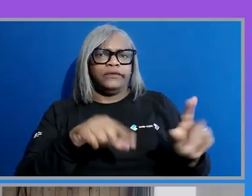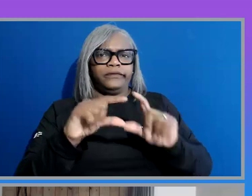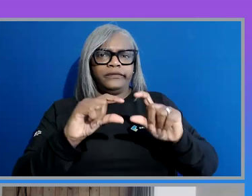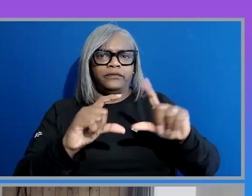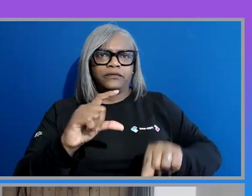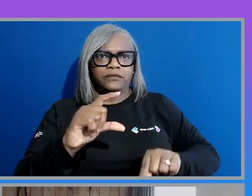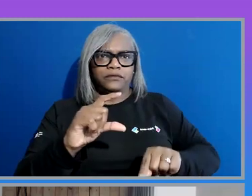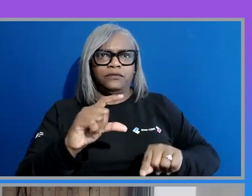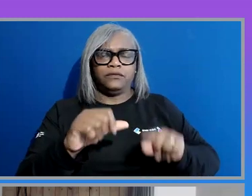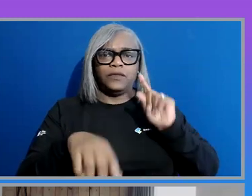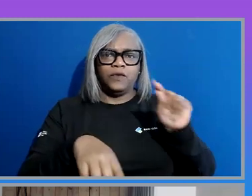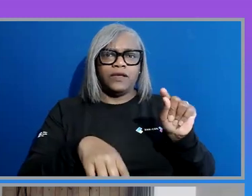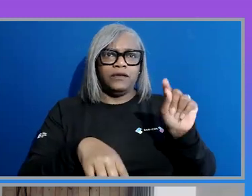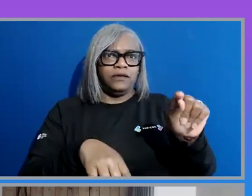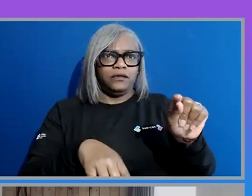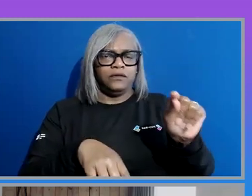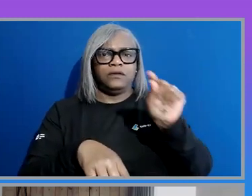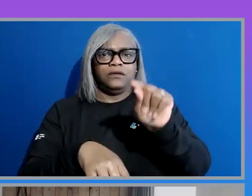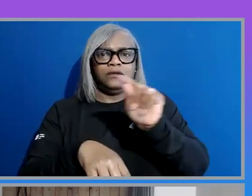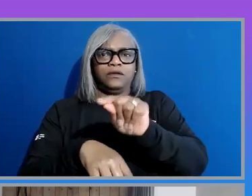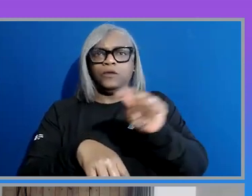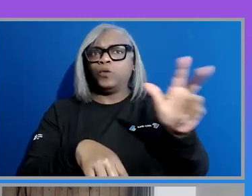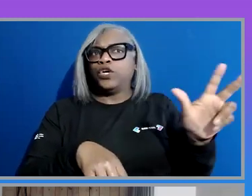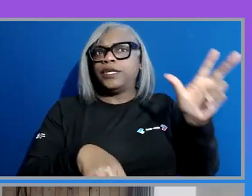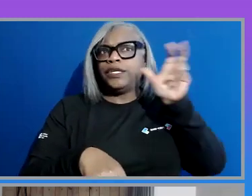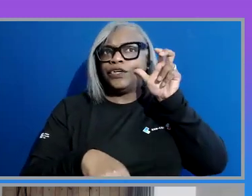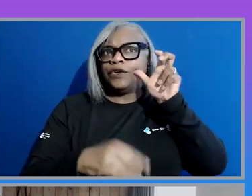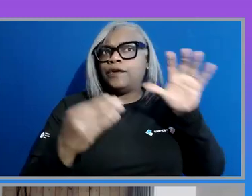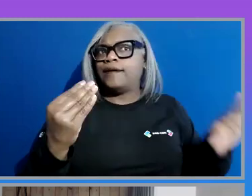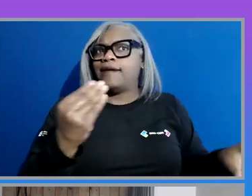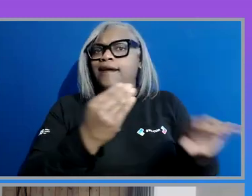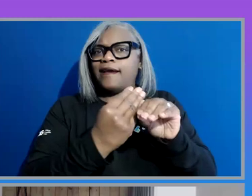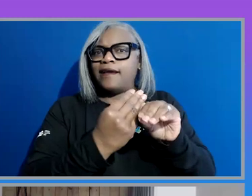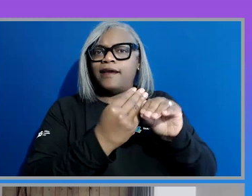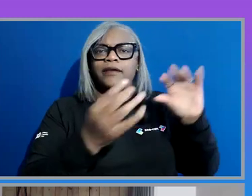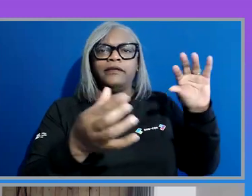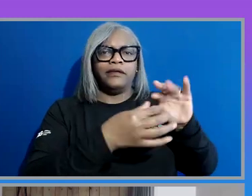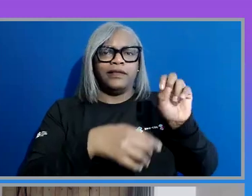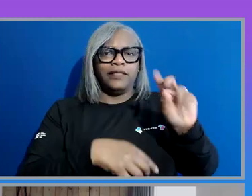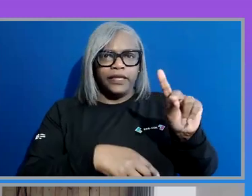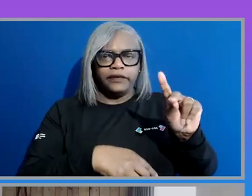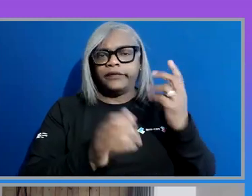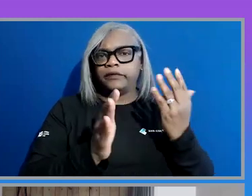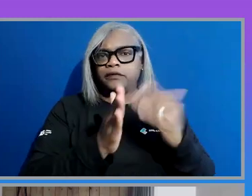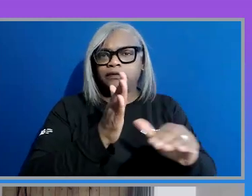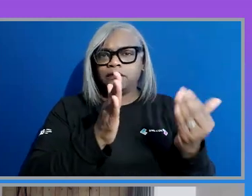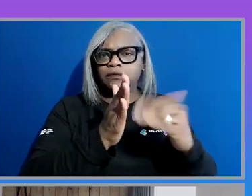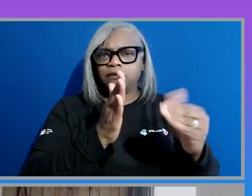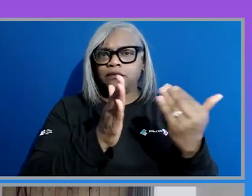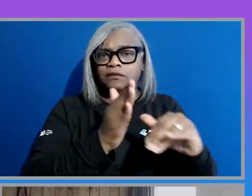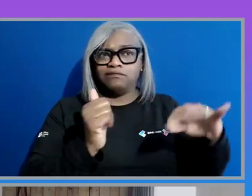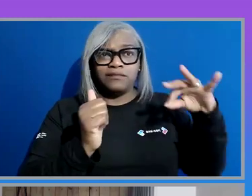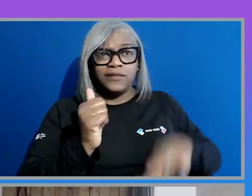to the next, they will still hear add link over and over again, and that's not useful.